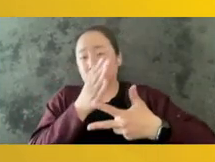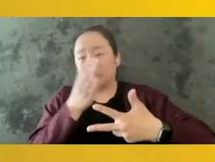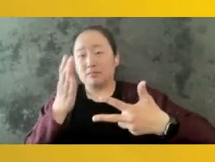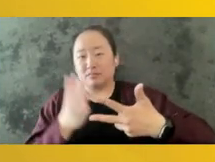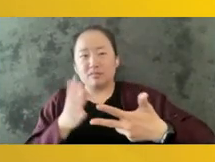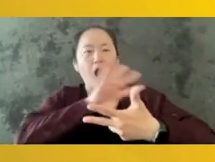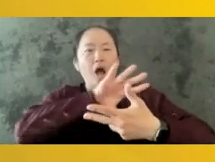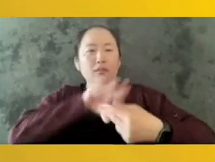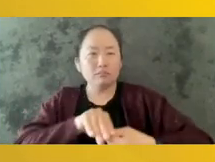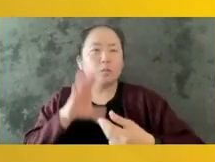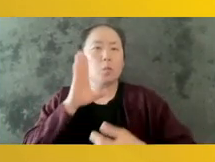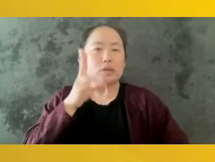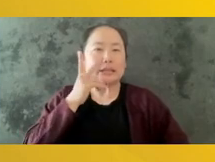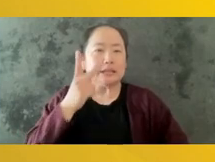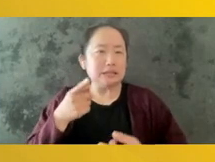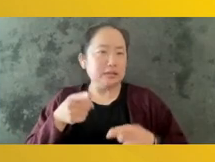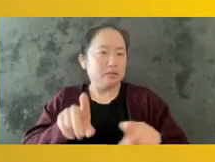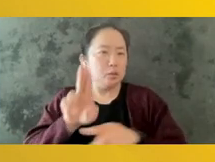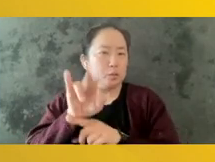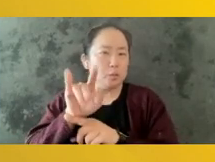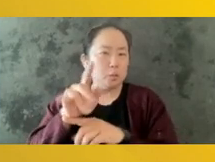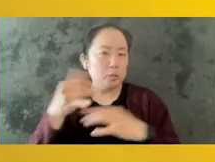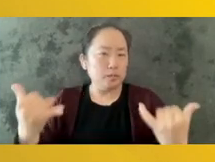to share today.